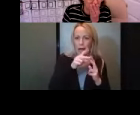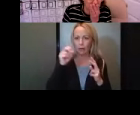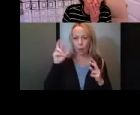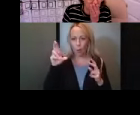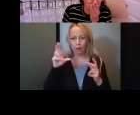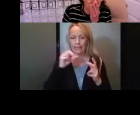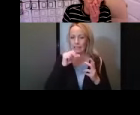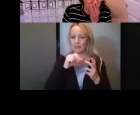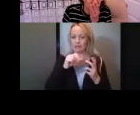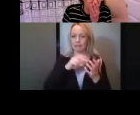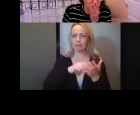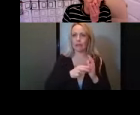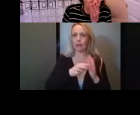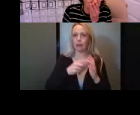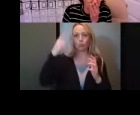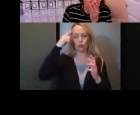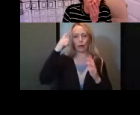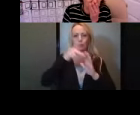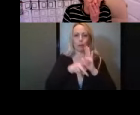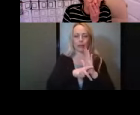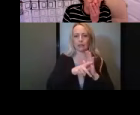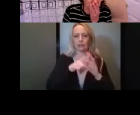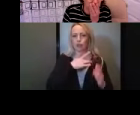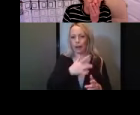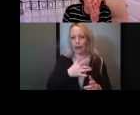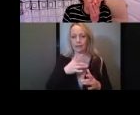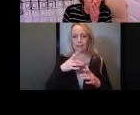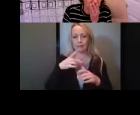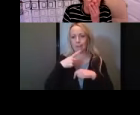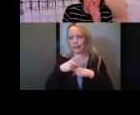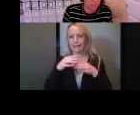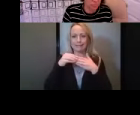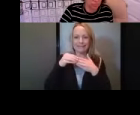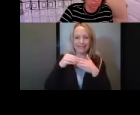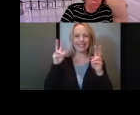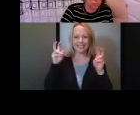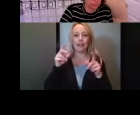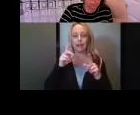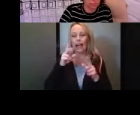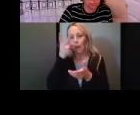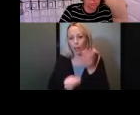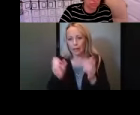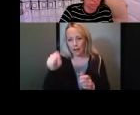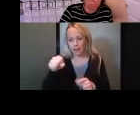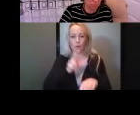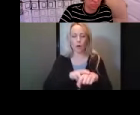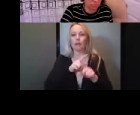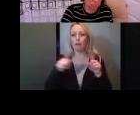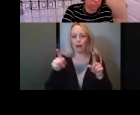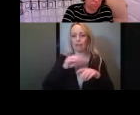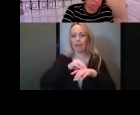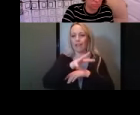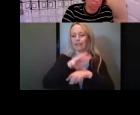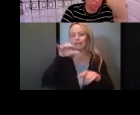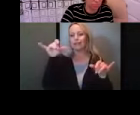brain, are brain properties traits or are they plastic? Of course, it's both, but this is really in a question of effect size and time